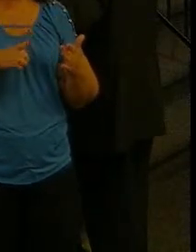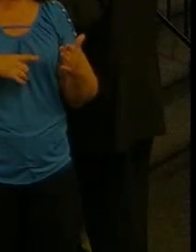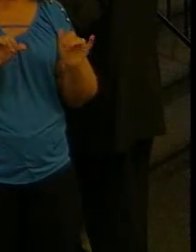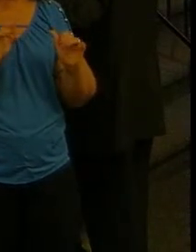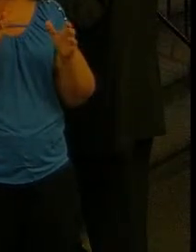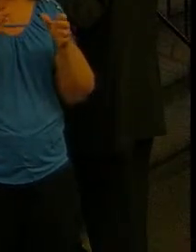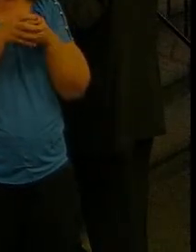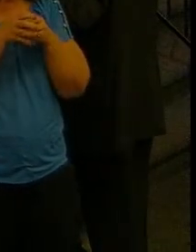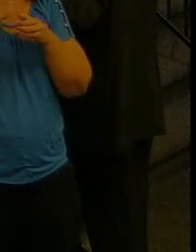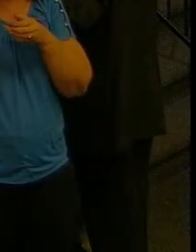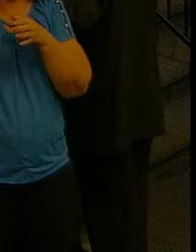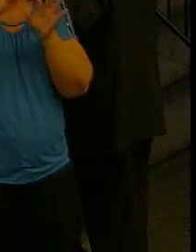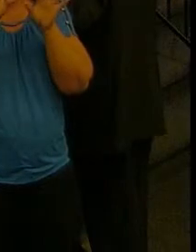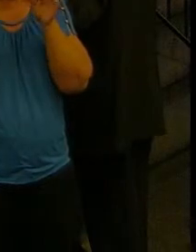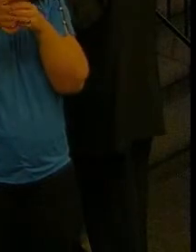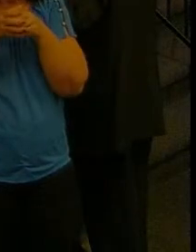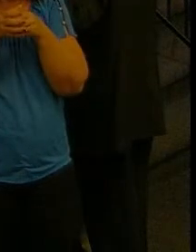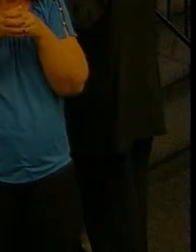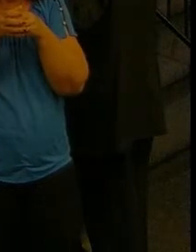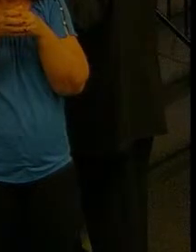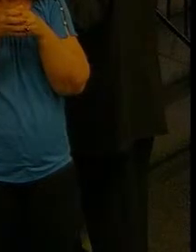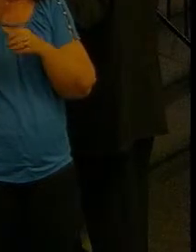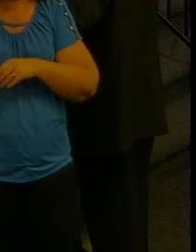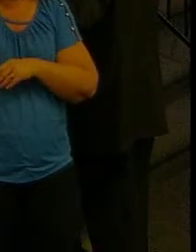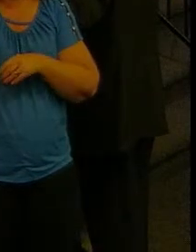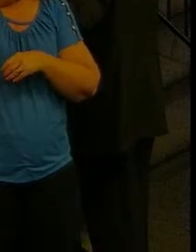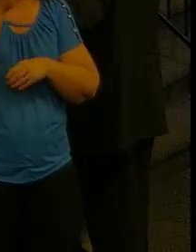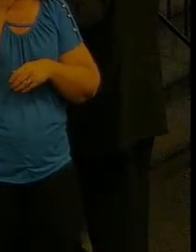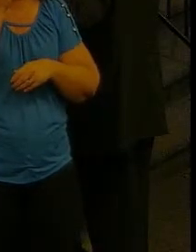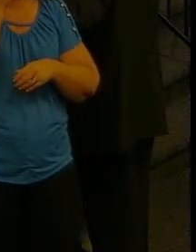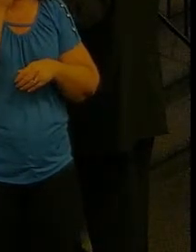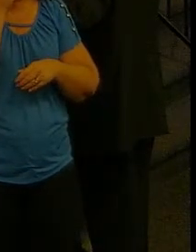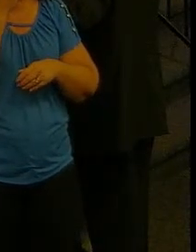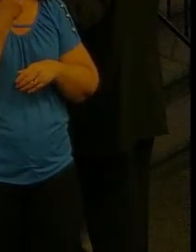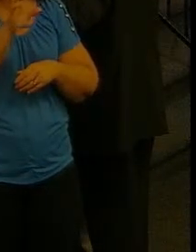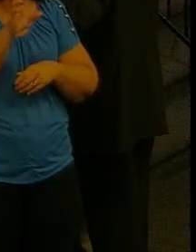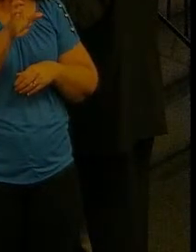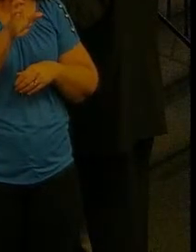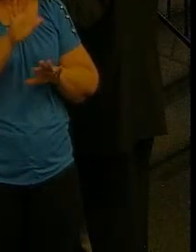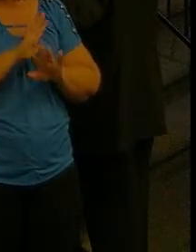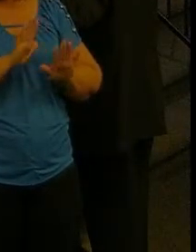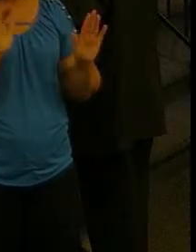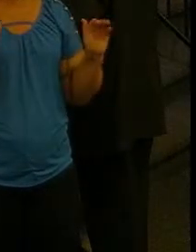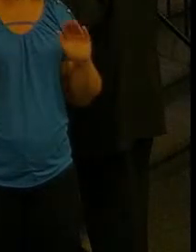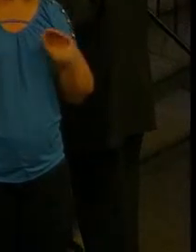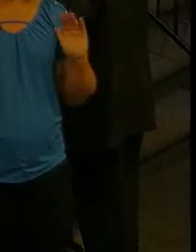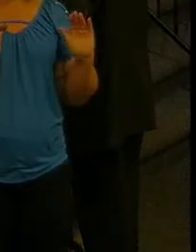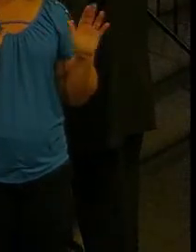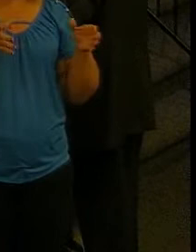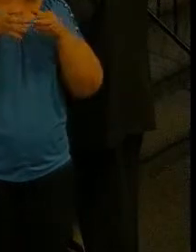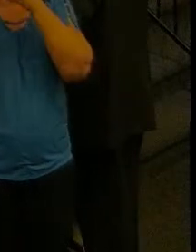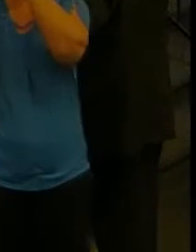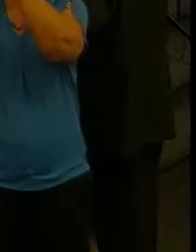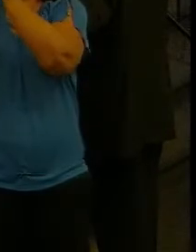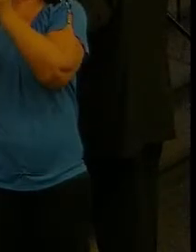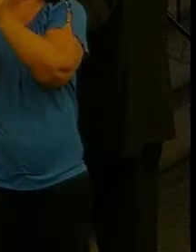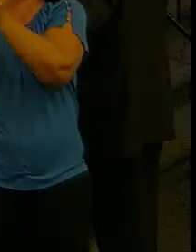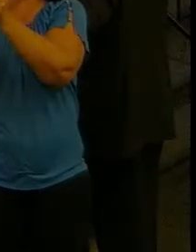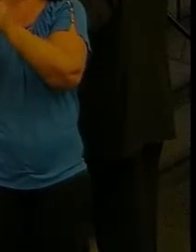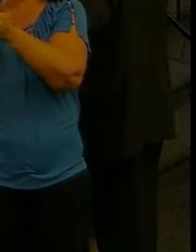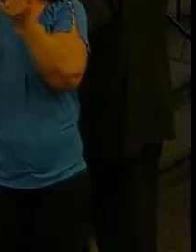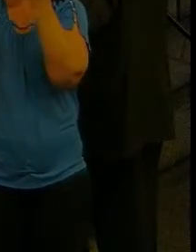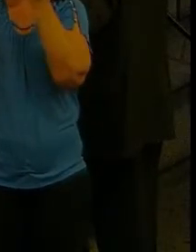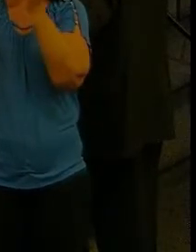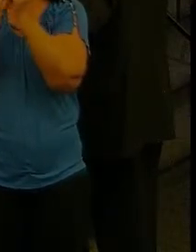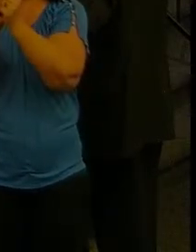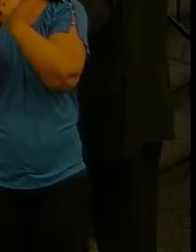still in your family. And one day there's going to be a homecoming where, and there'll be no more goodbyes. We'll all be together with you to ever worship you. In